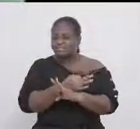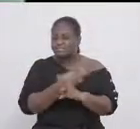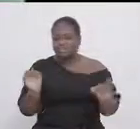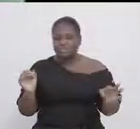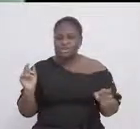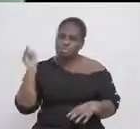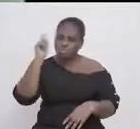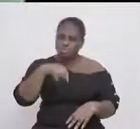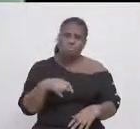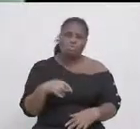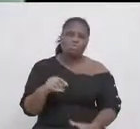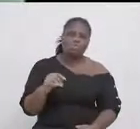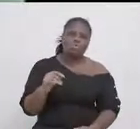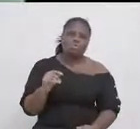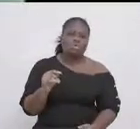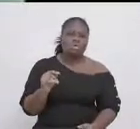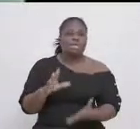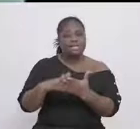go online,